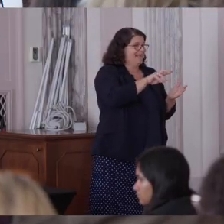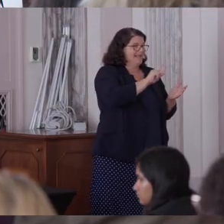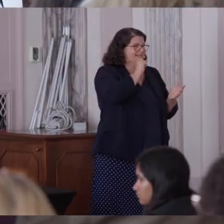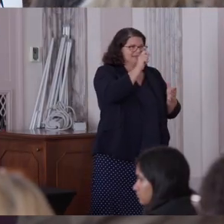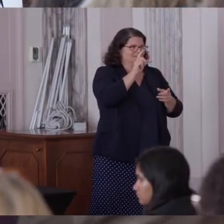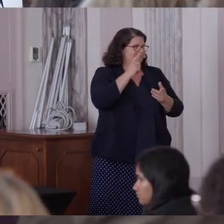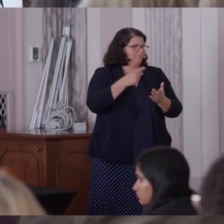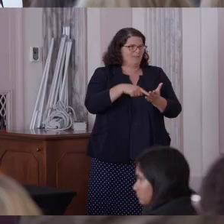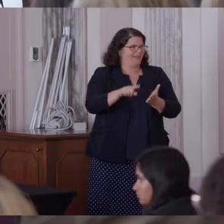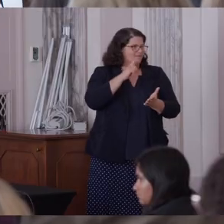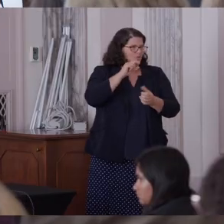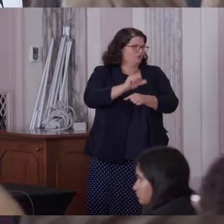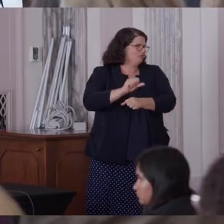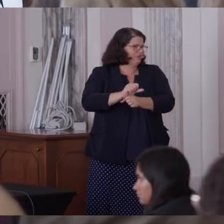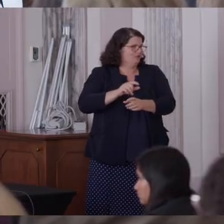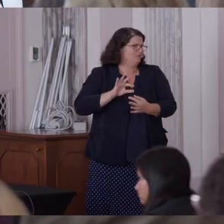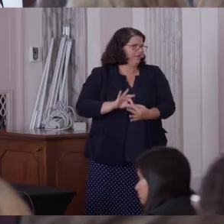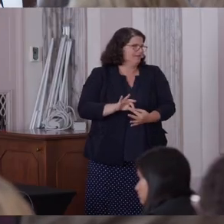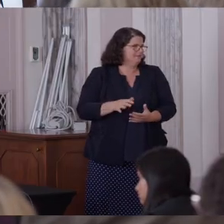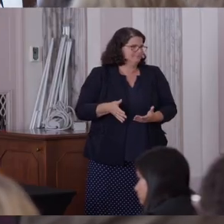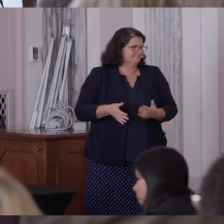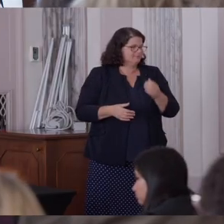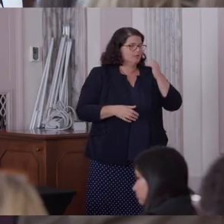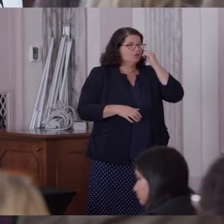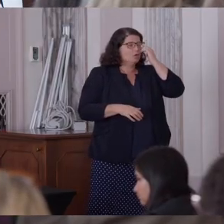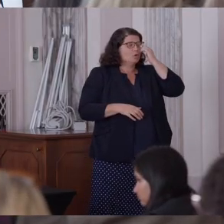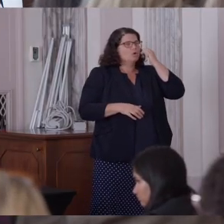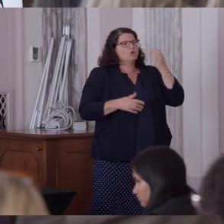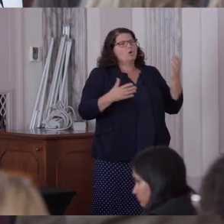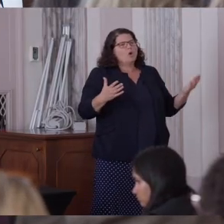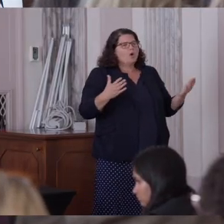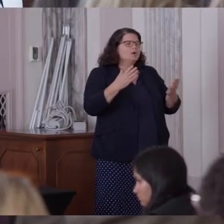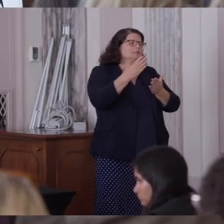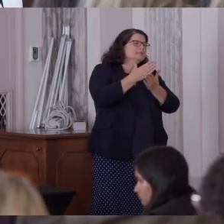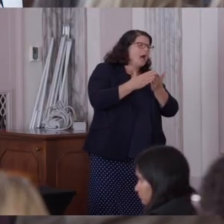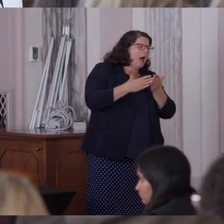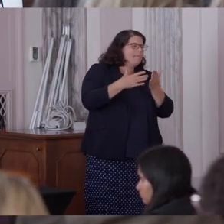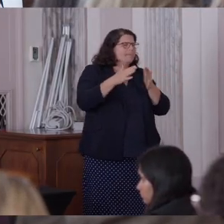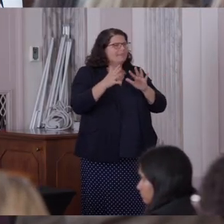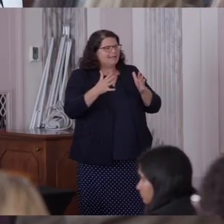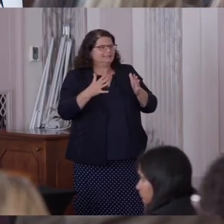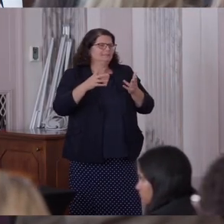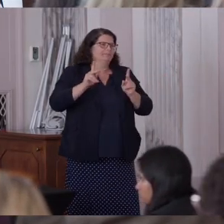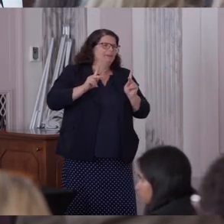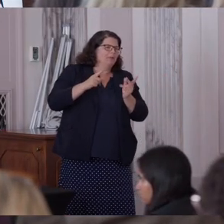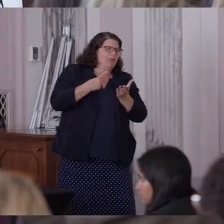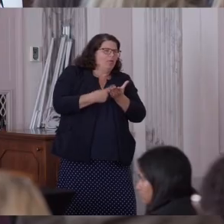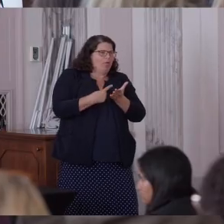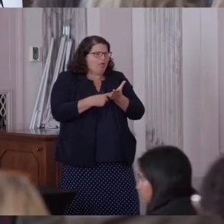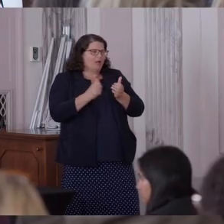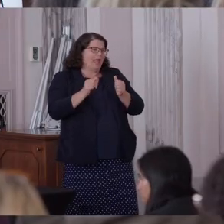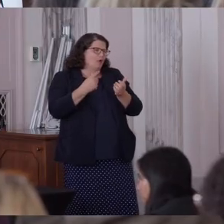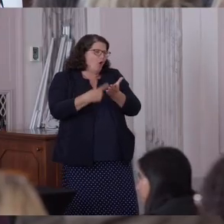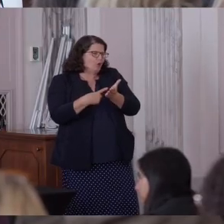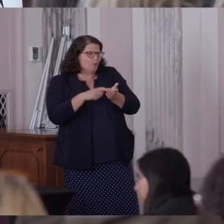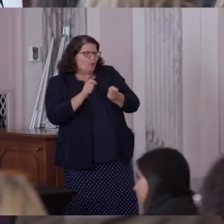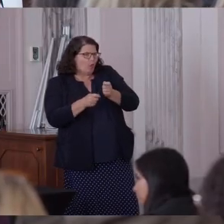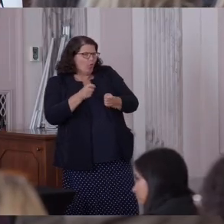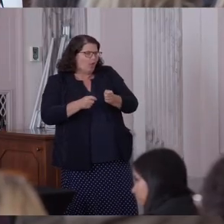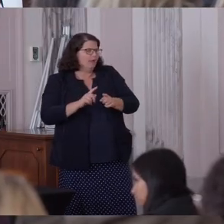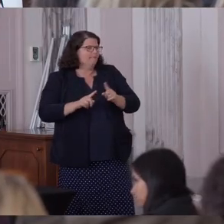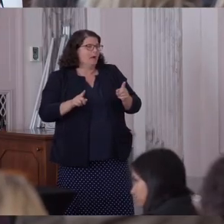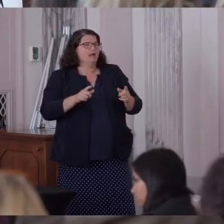guess there's been some discussion that I think there may be some pieces of it that Medicaid might cover, but essentially it's a